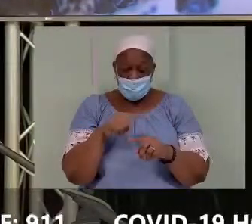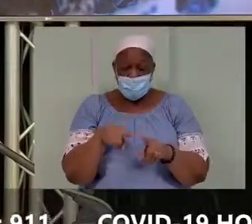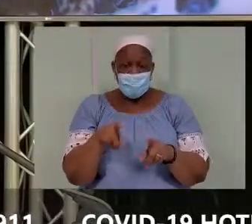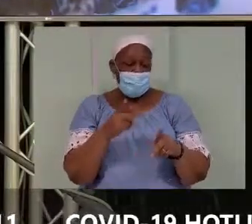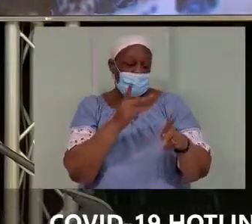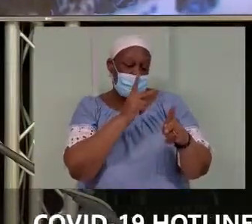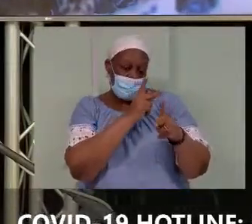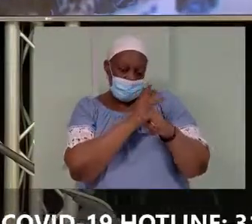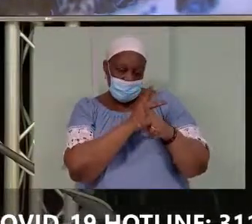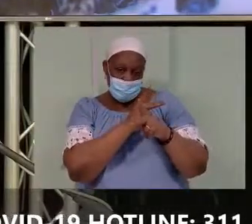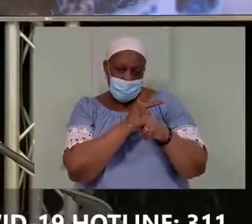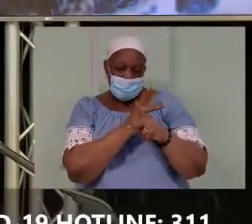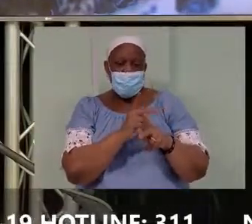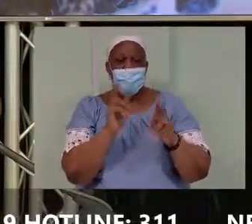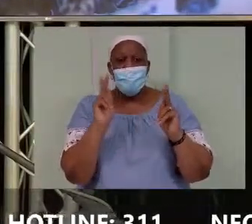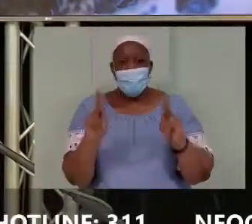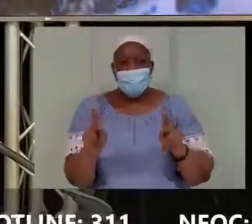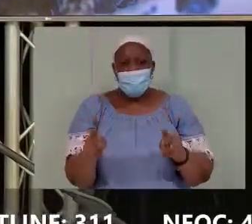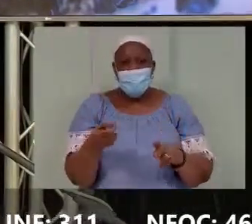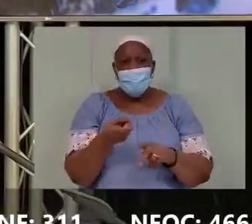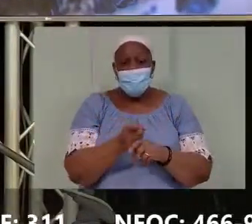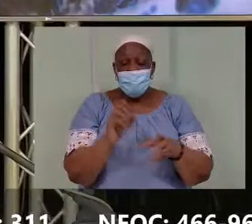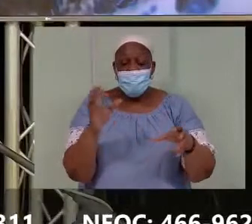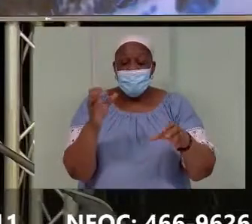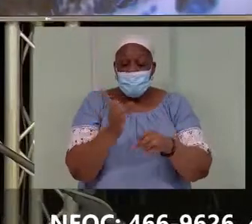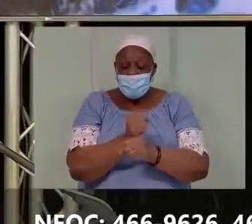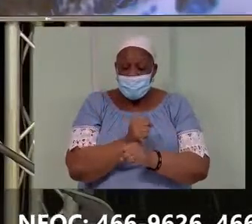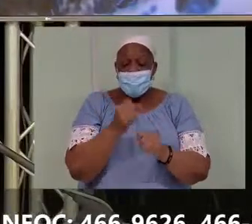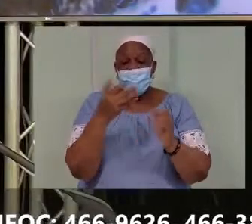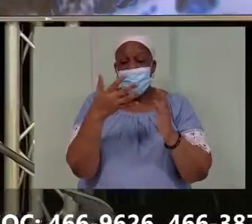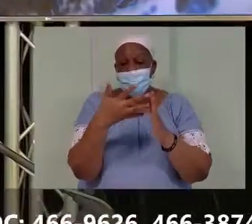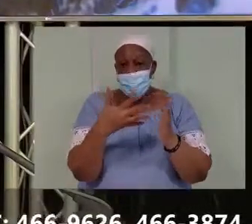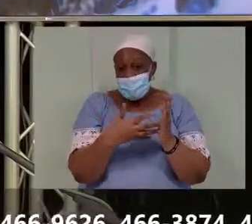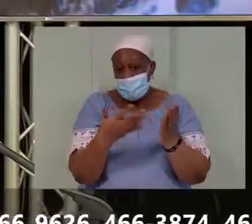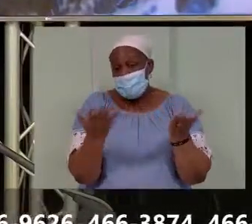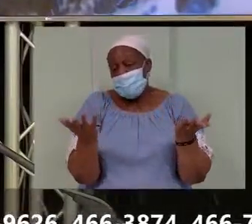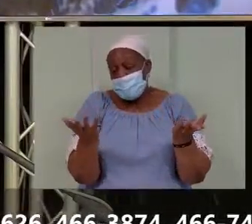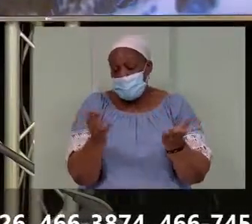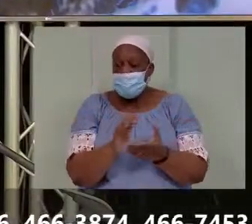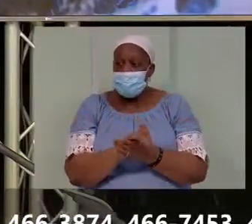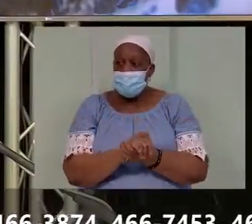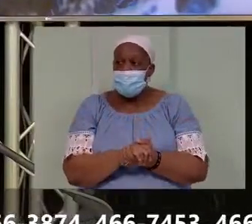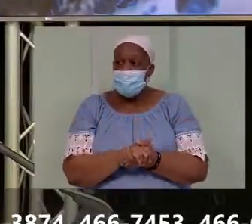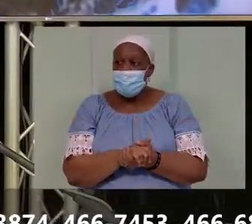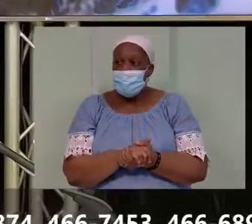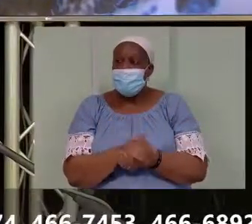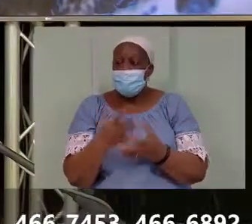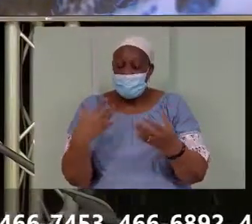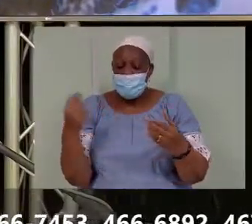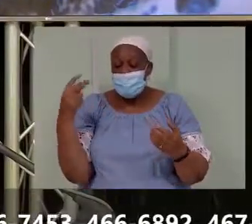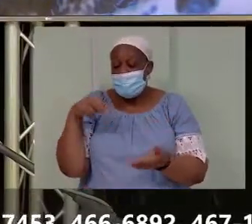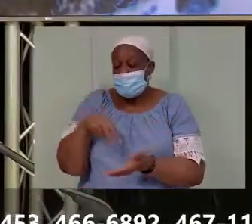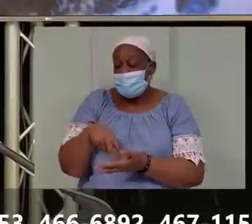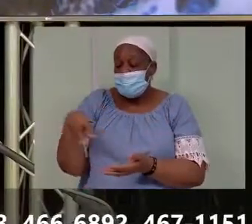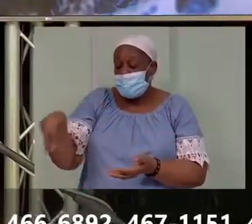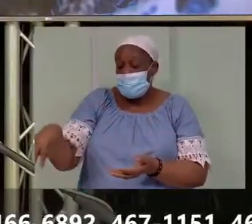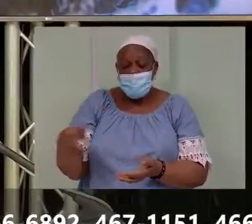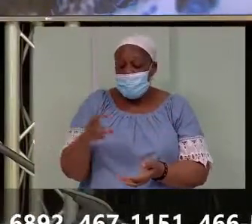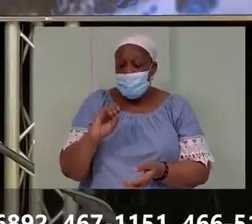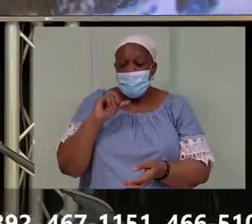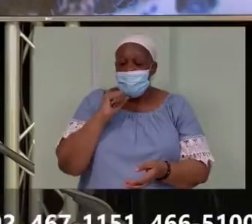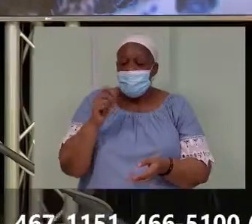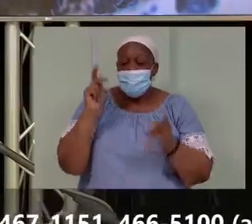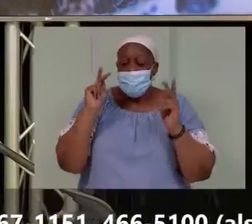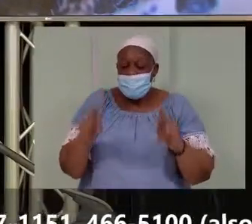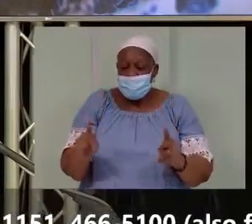have to just do the test. And as you saw, persons just walk into the testing booth, they will be tested, and then they can leave.